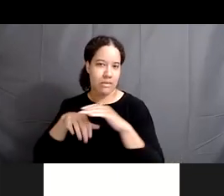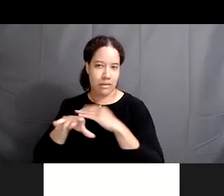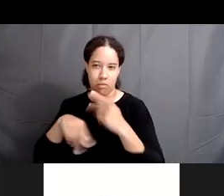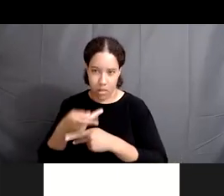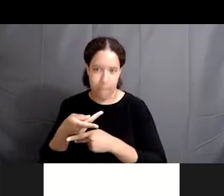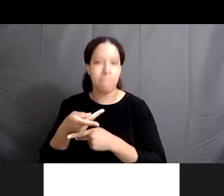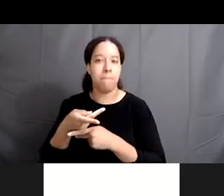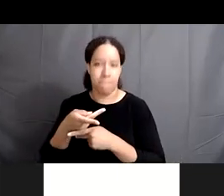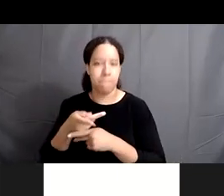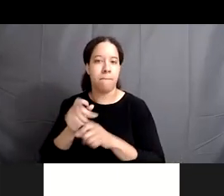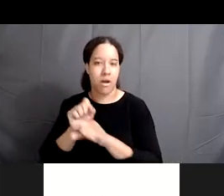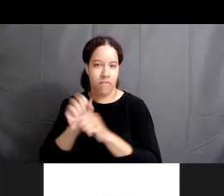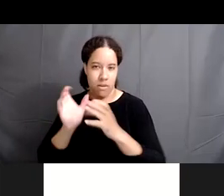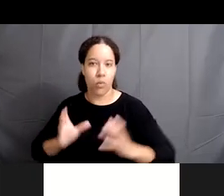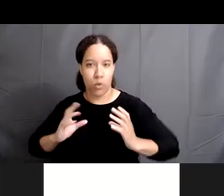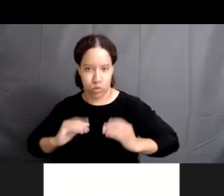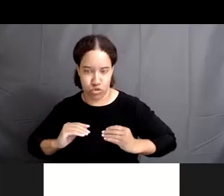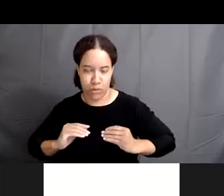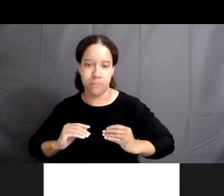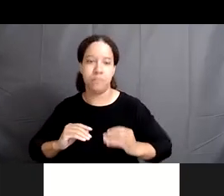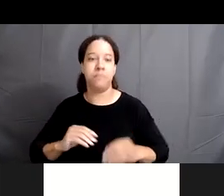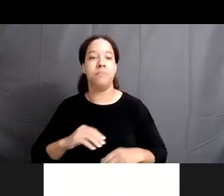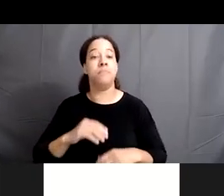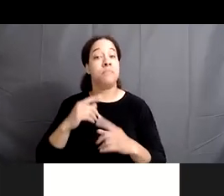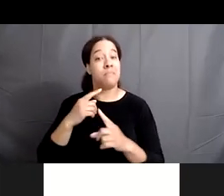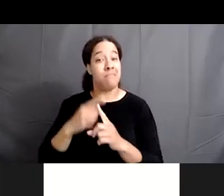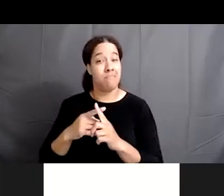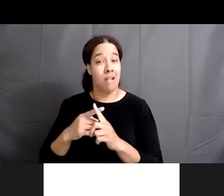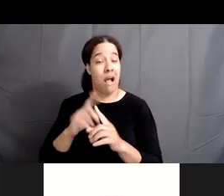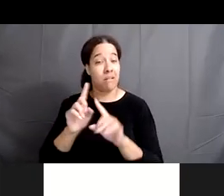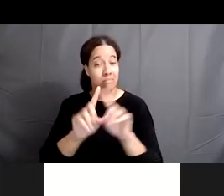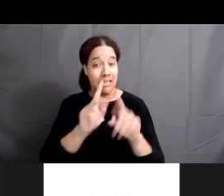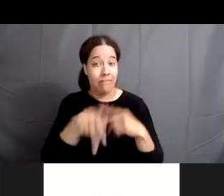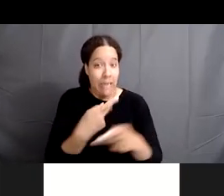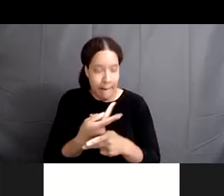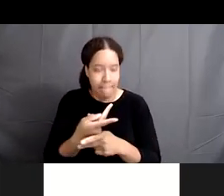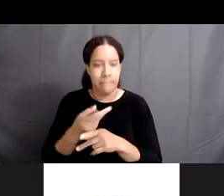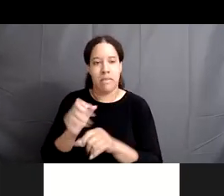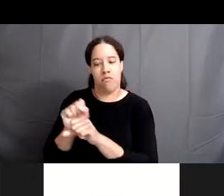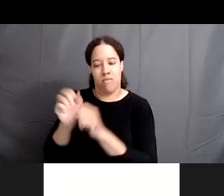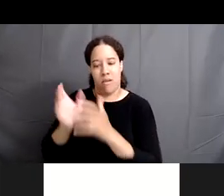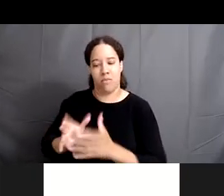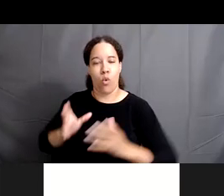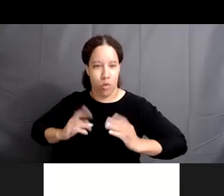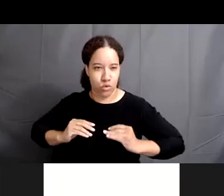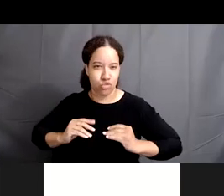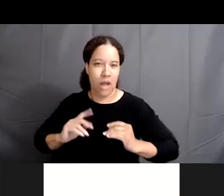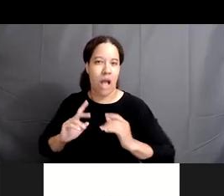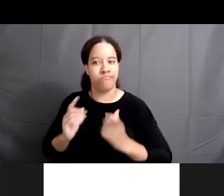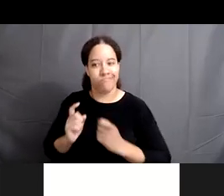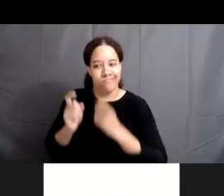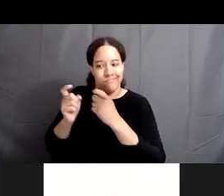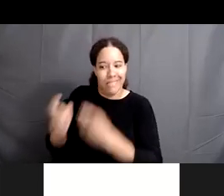and also among the types of employee ownership that give workers in the field the most